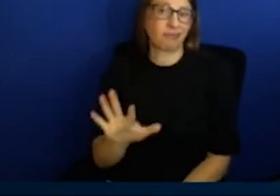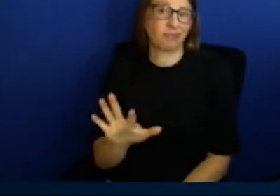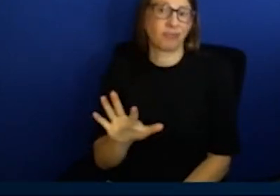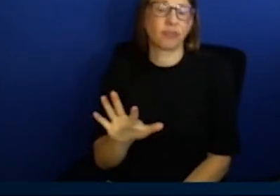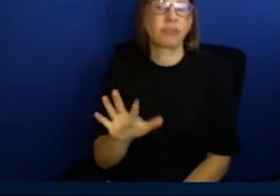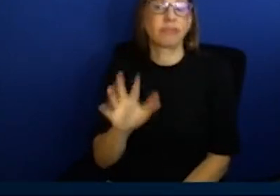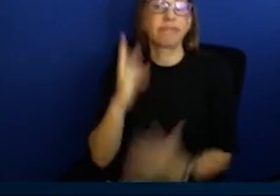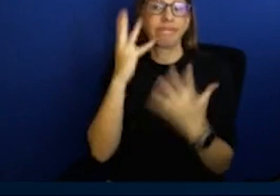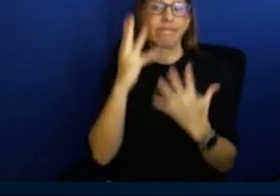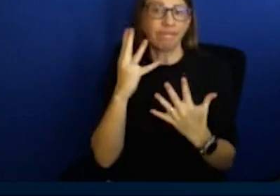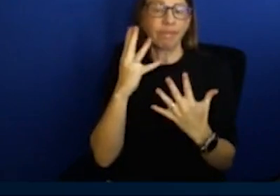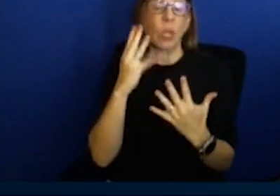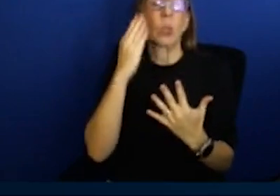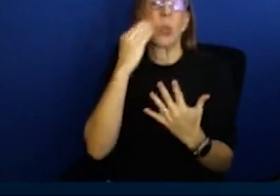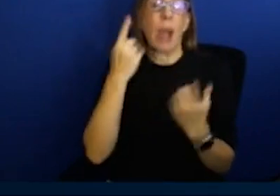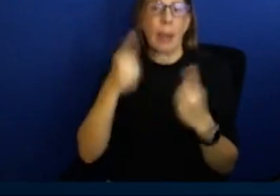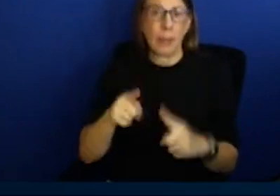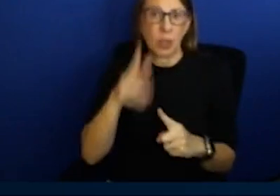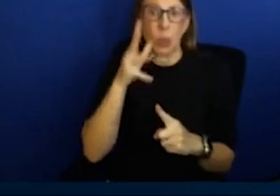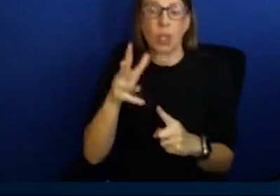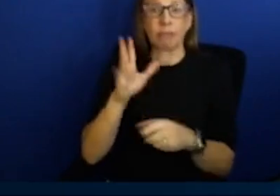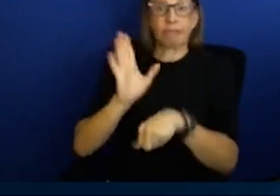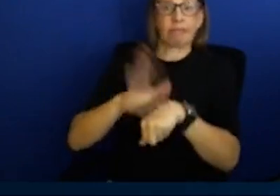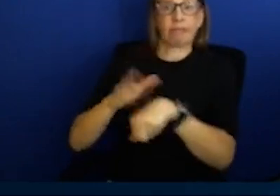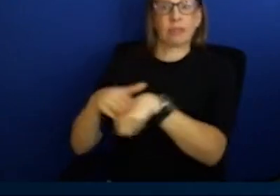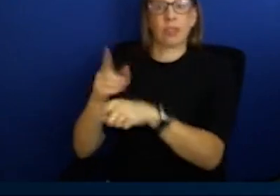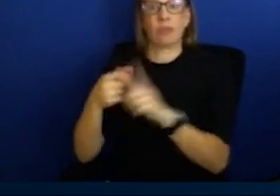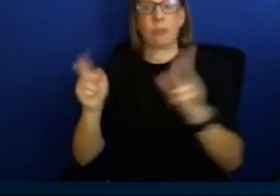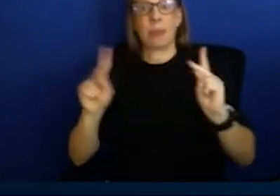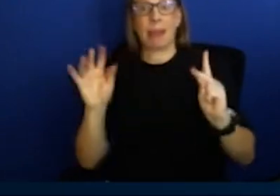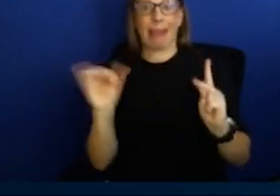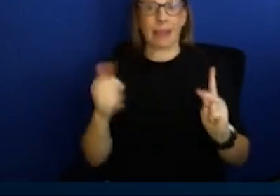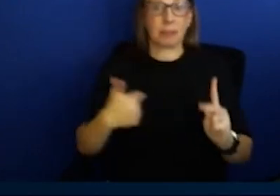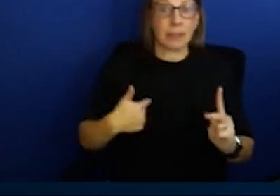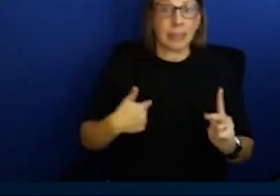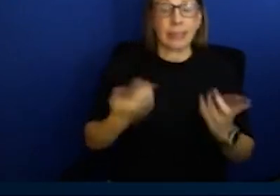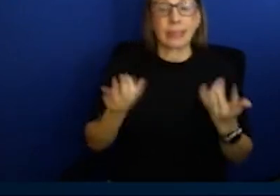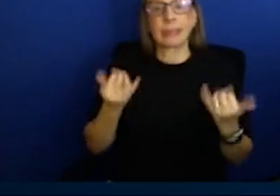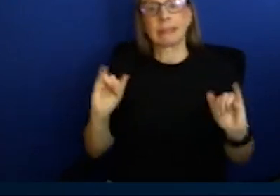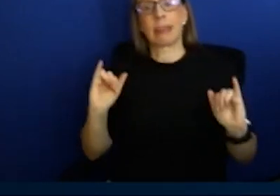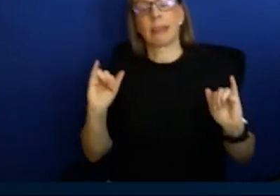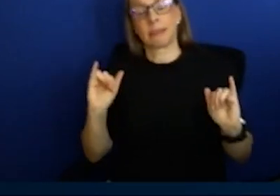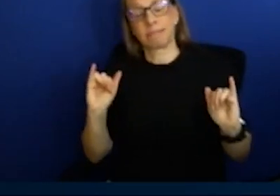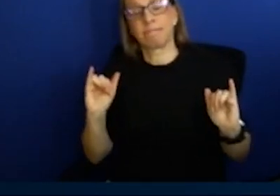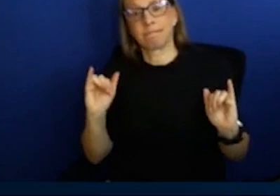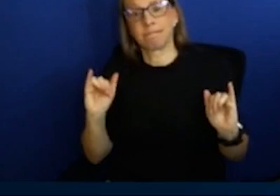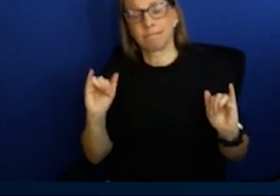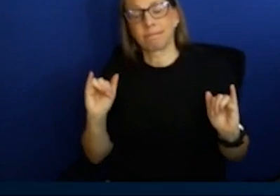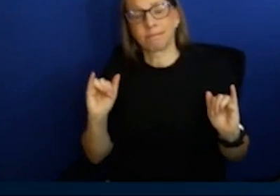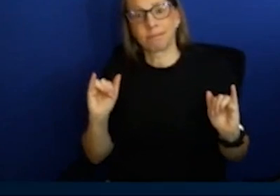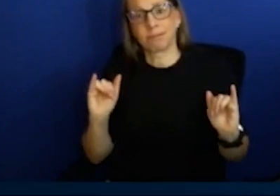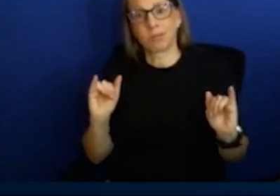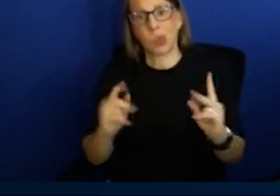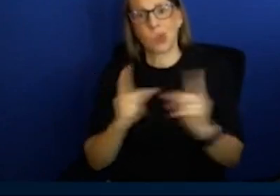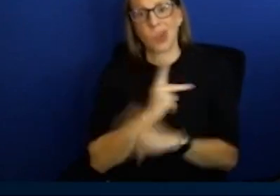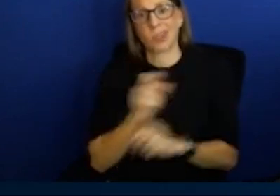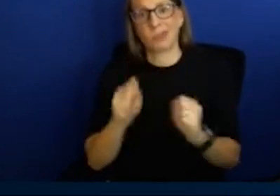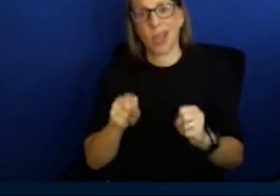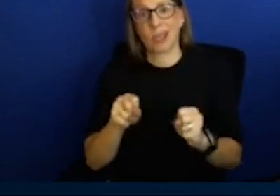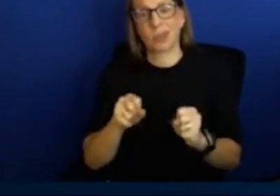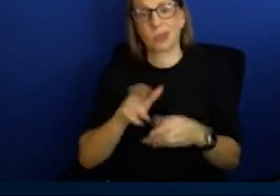this coming, and despite warnings from people like me, we still ended up with kind of the worst possible outcome for these